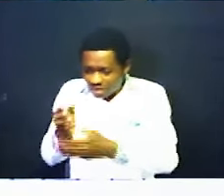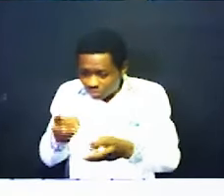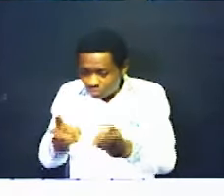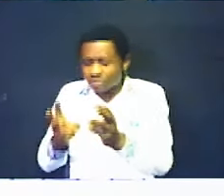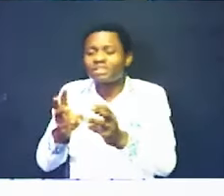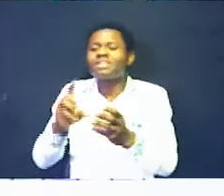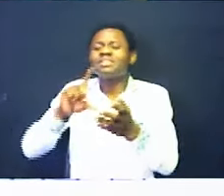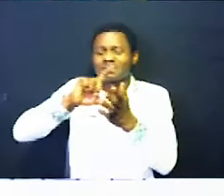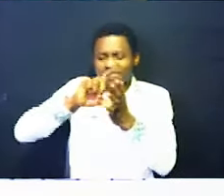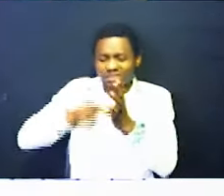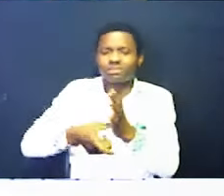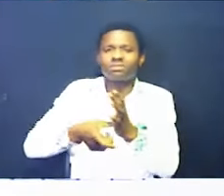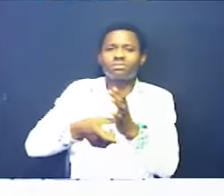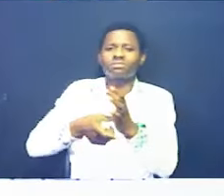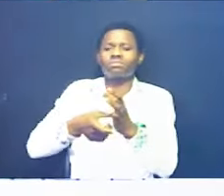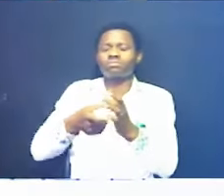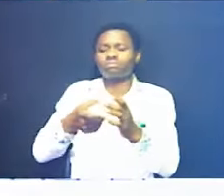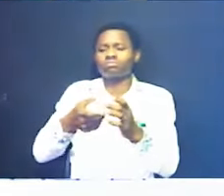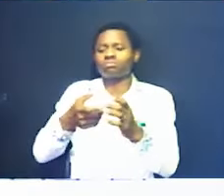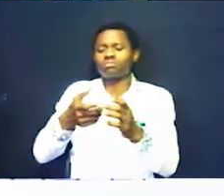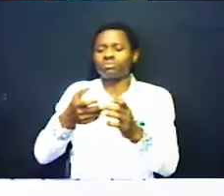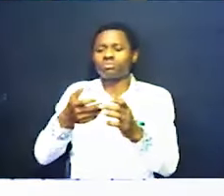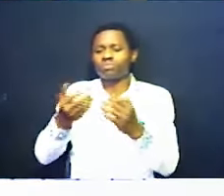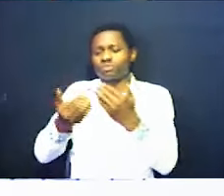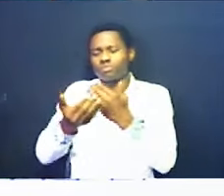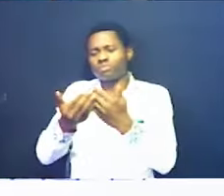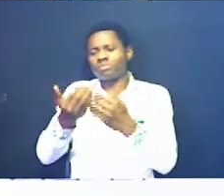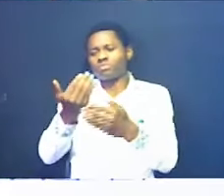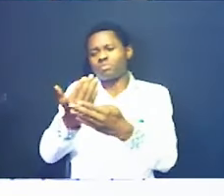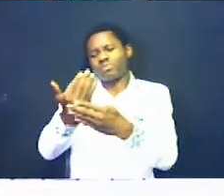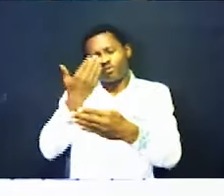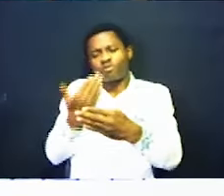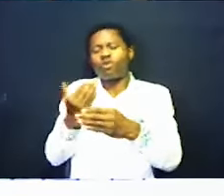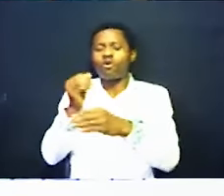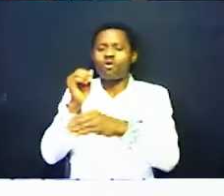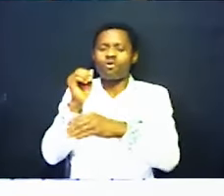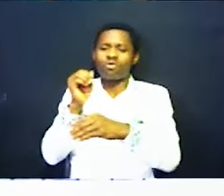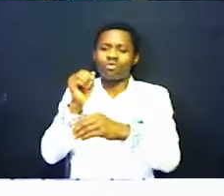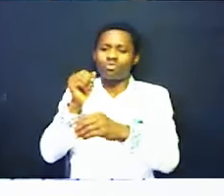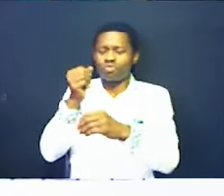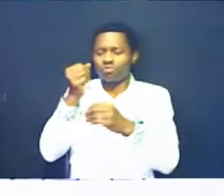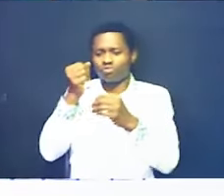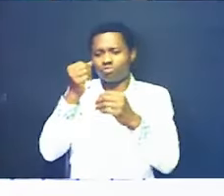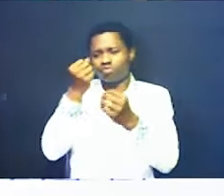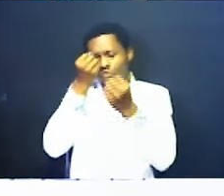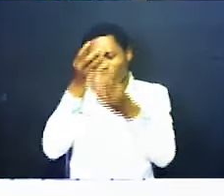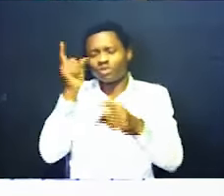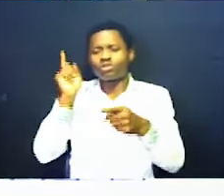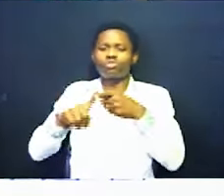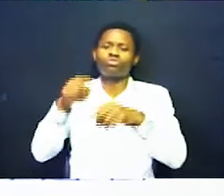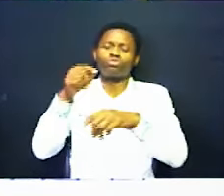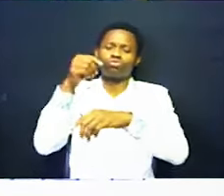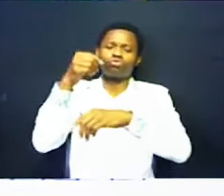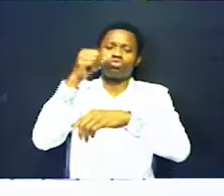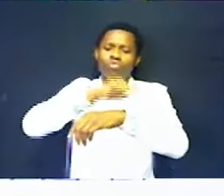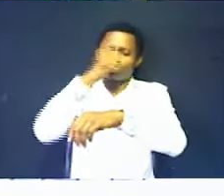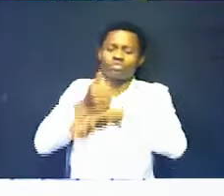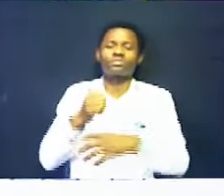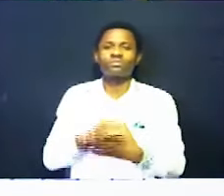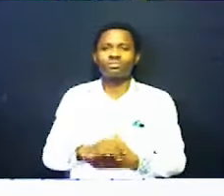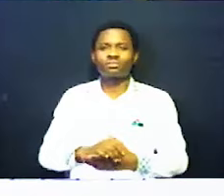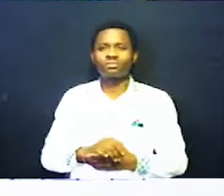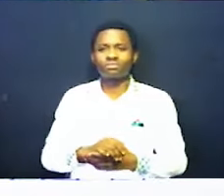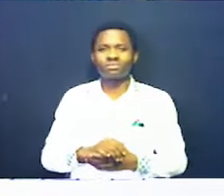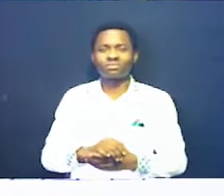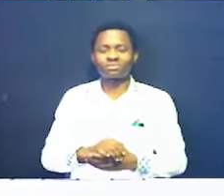wabu ye ntumi achen ya ye kan. They value authenticity. They want to see that